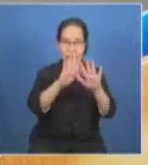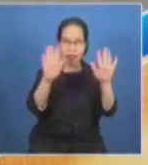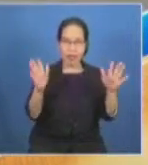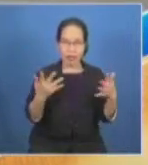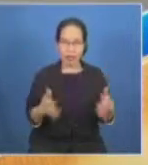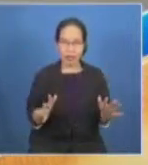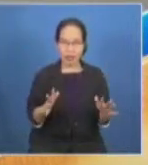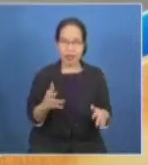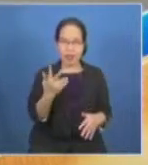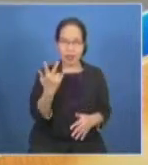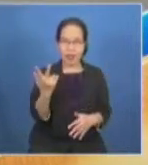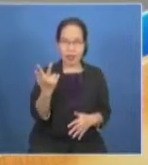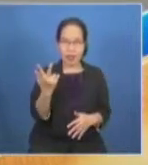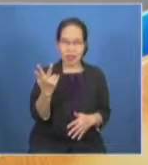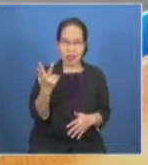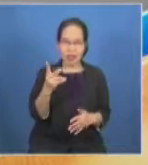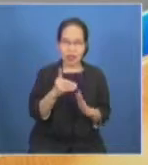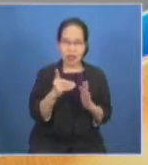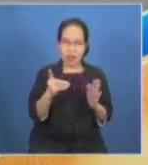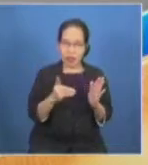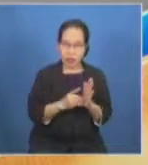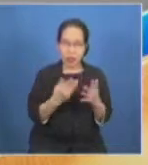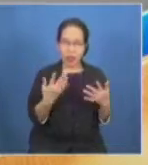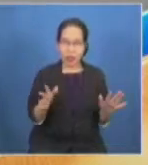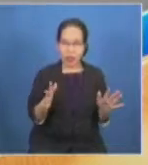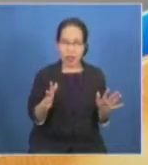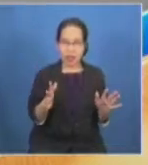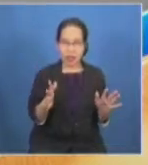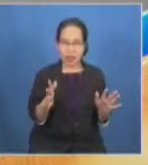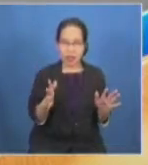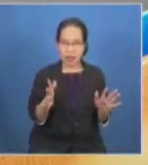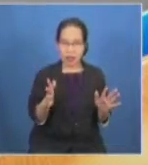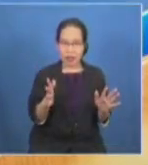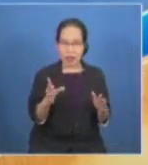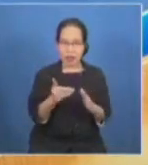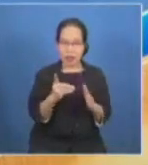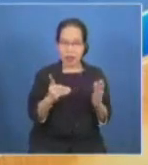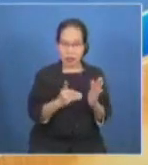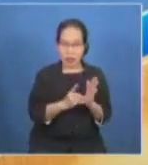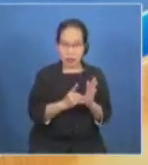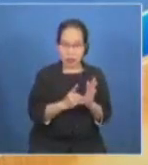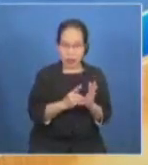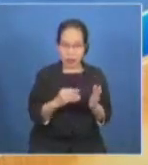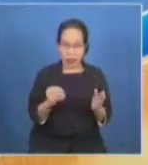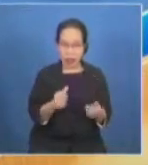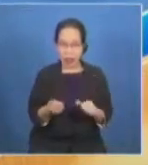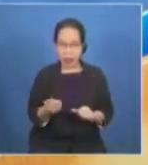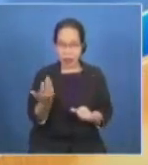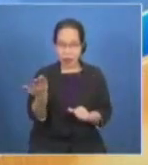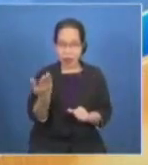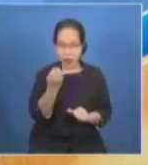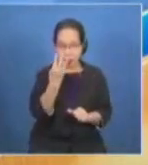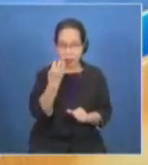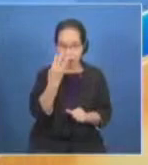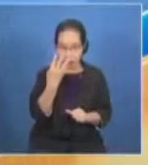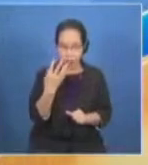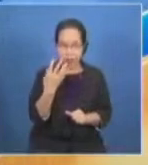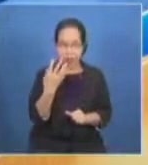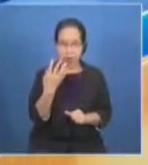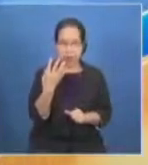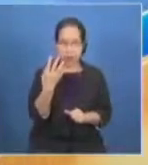able to finish 3 sessions of the indoctrination. I completed listening to the doctrines and was baptized there